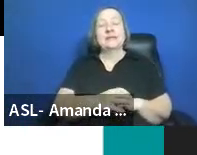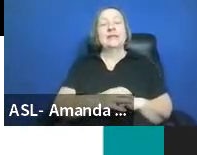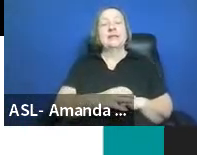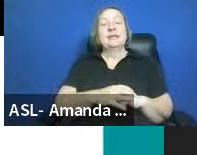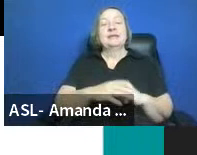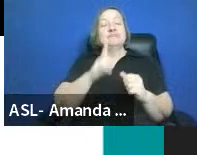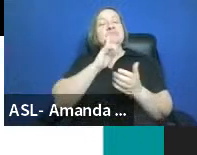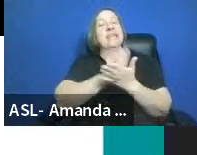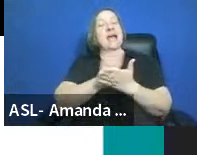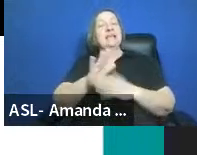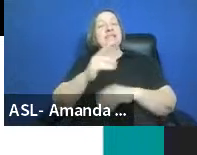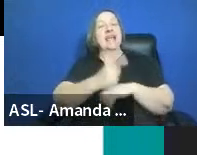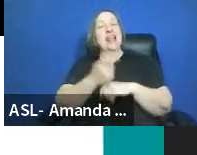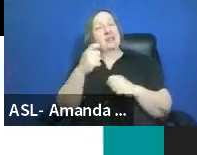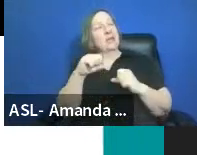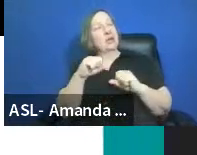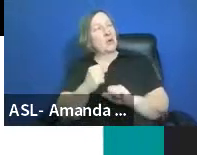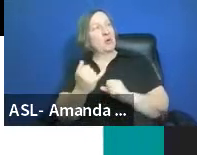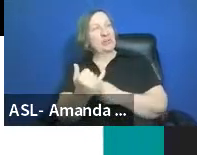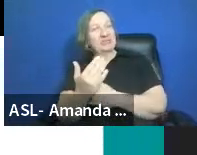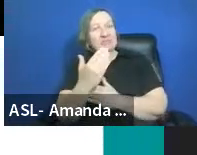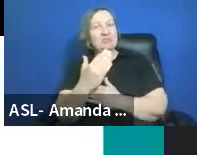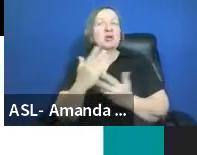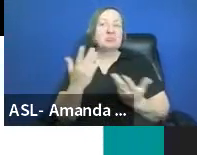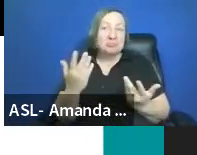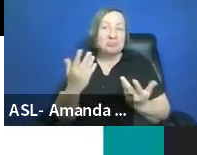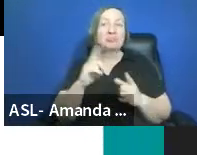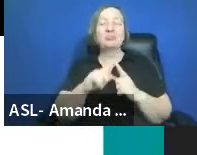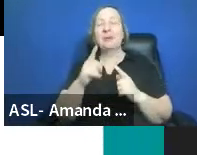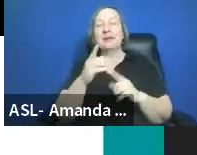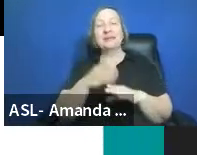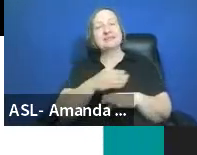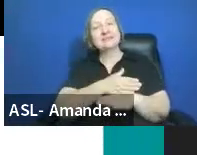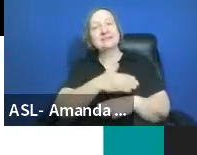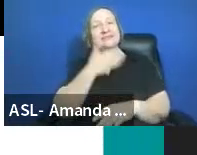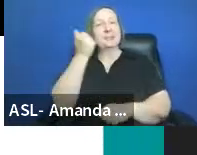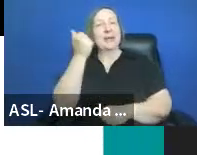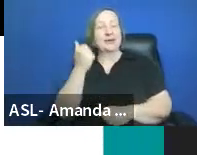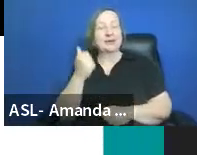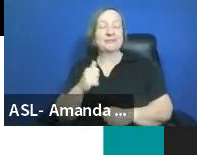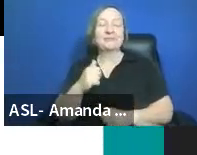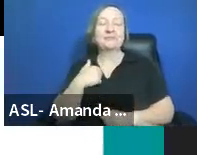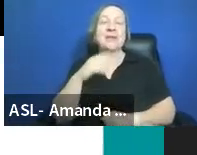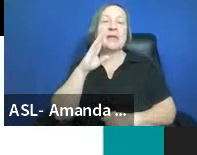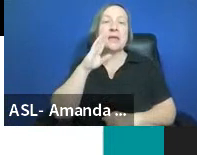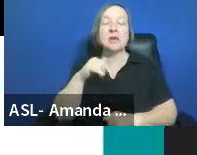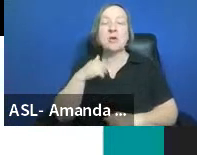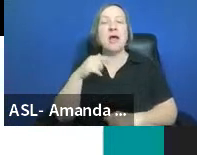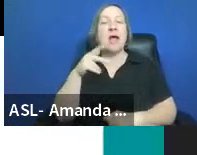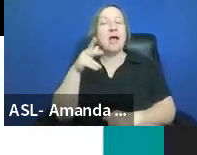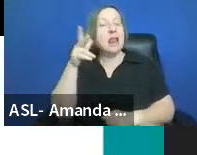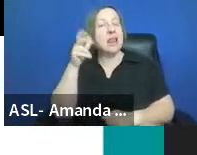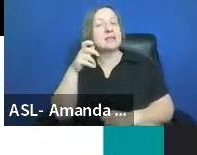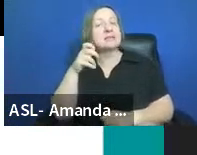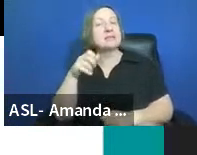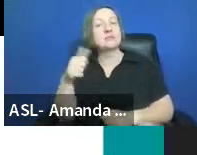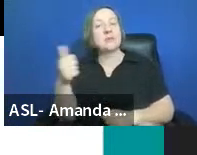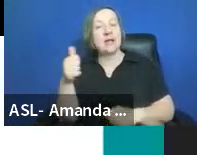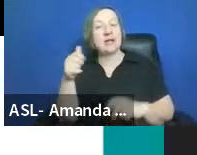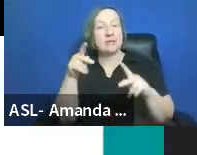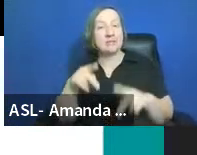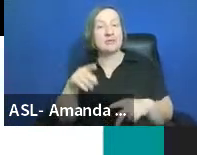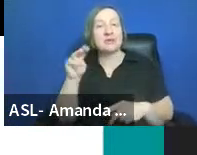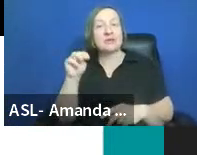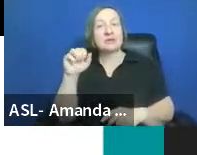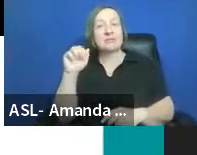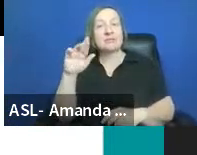was a little bit chilly, I think, this morning, but it's getting better. And I know in listening to one of your fellow members, Martha,